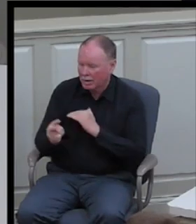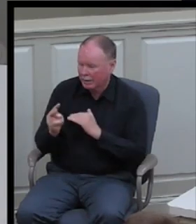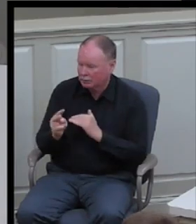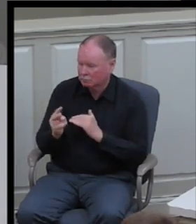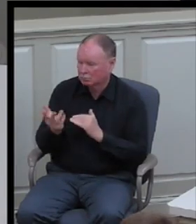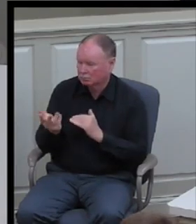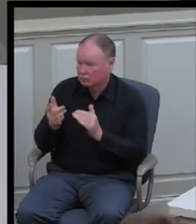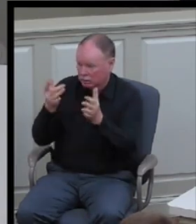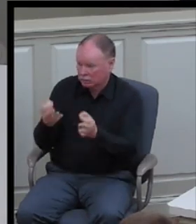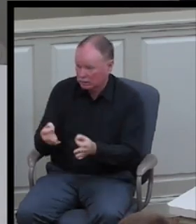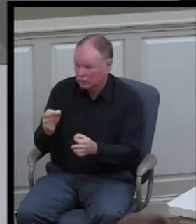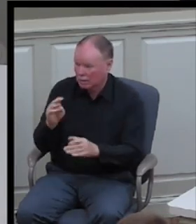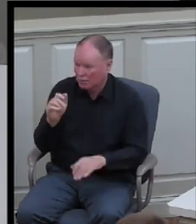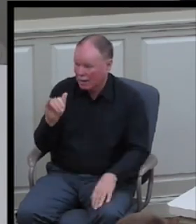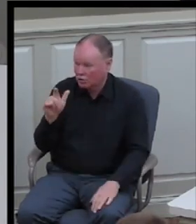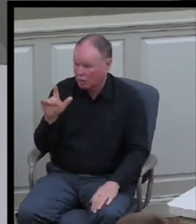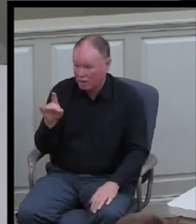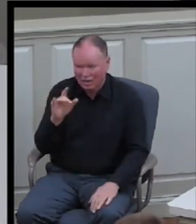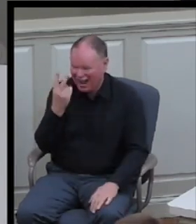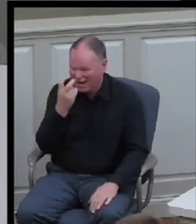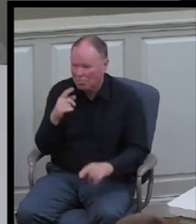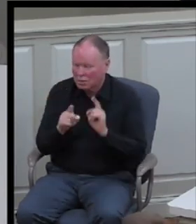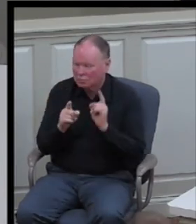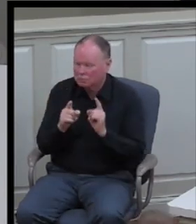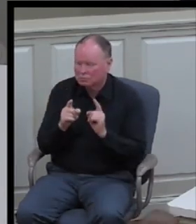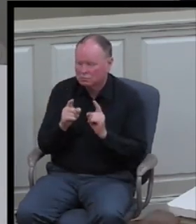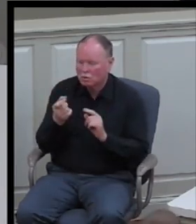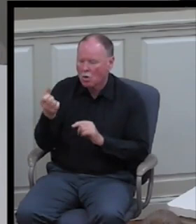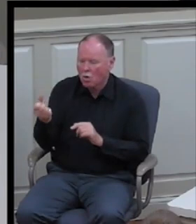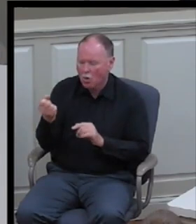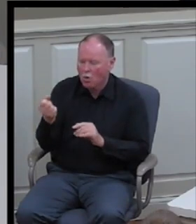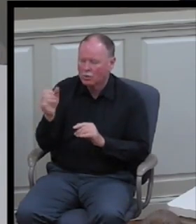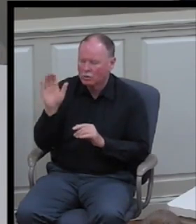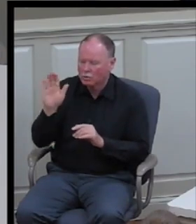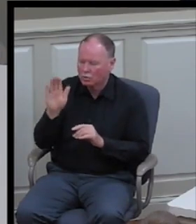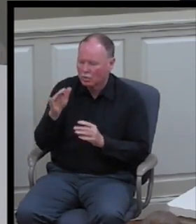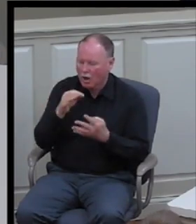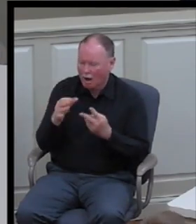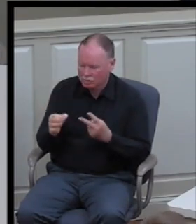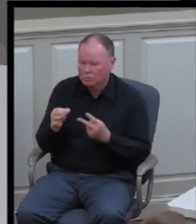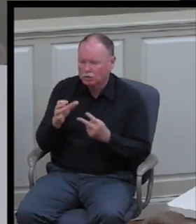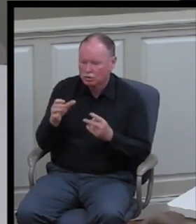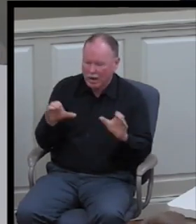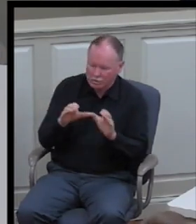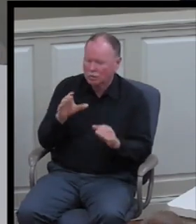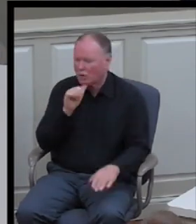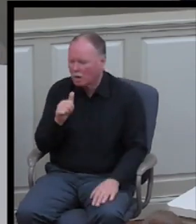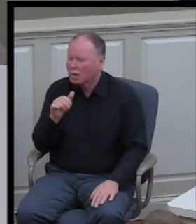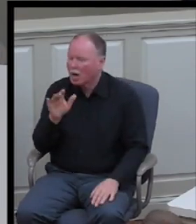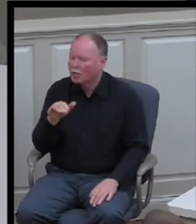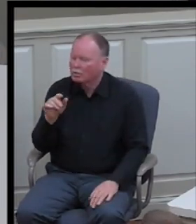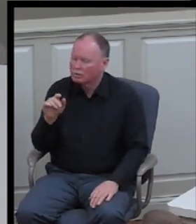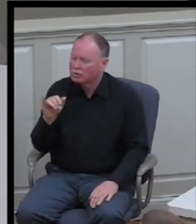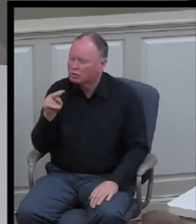any decision on the 28th, but reserve your option to do that in June at the first and